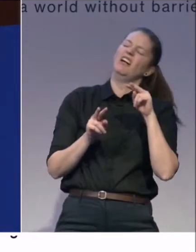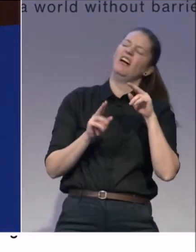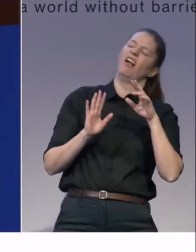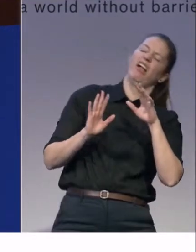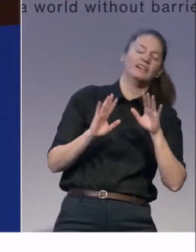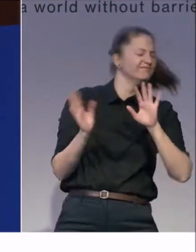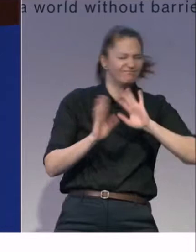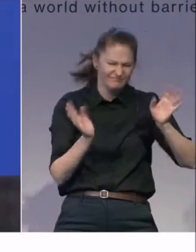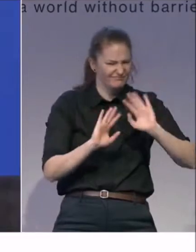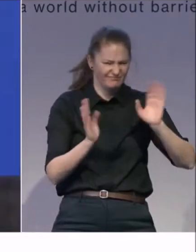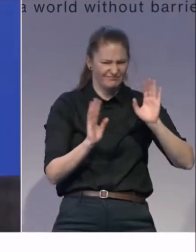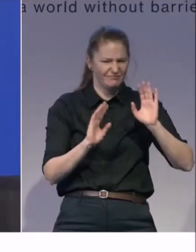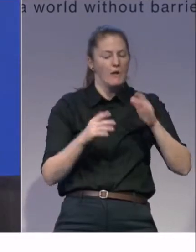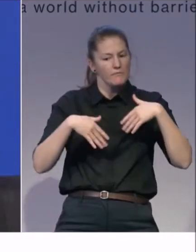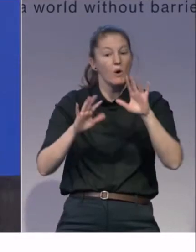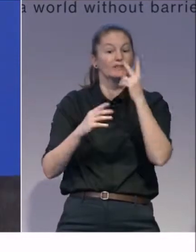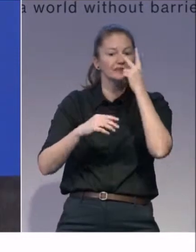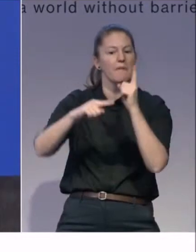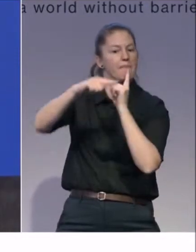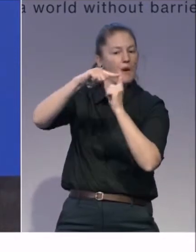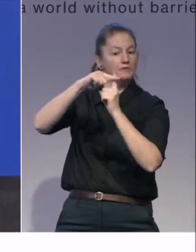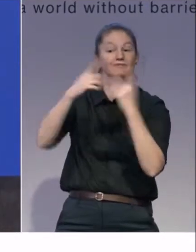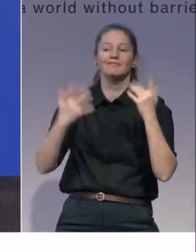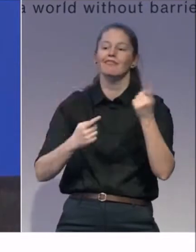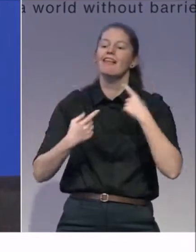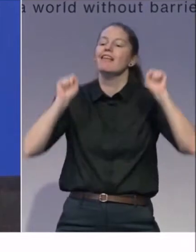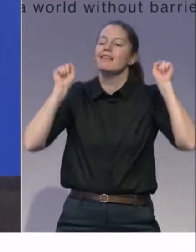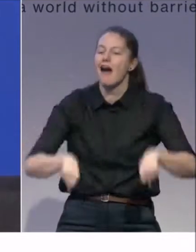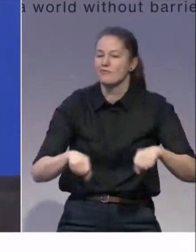do. Thank you.